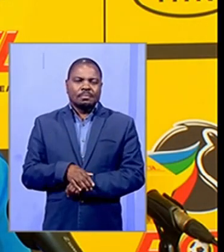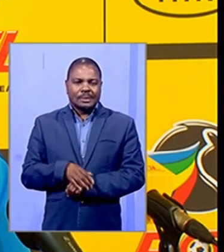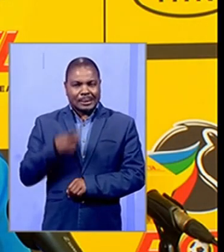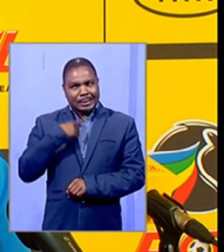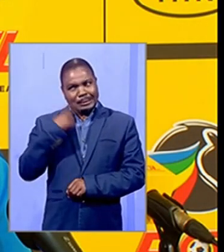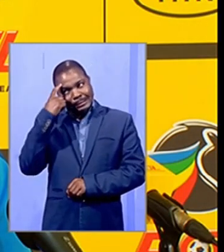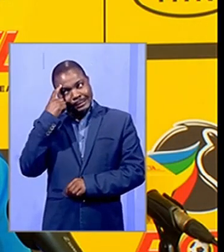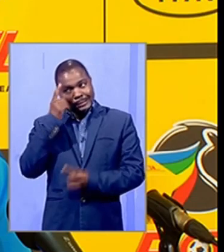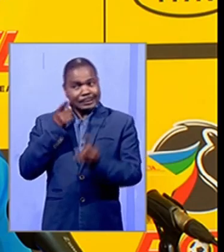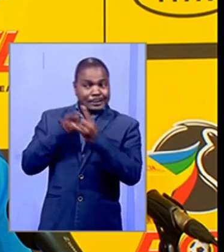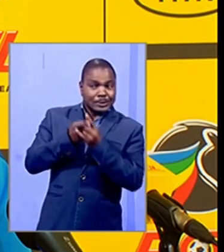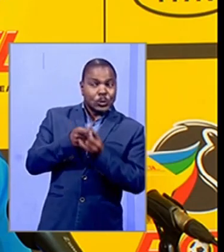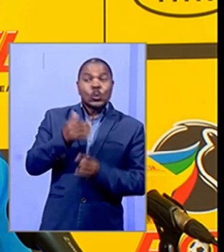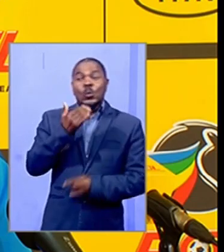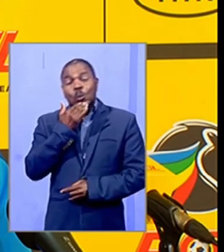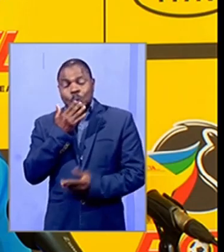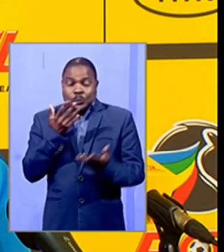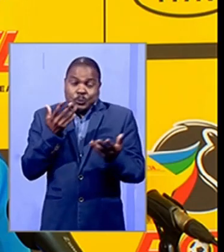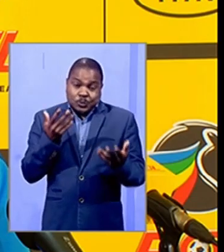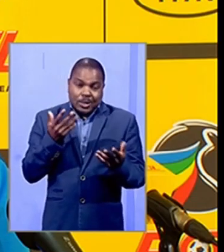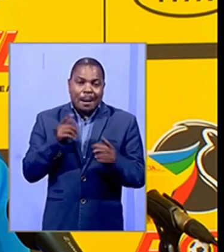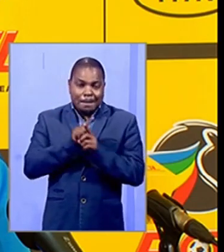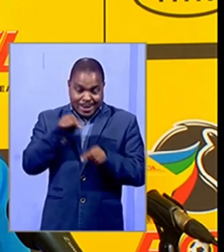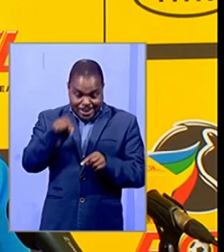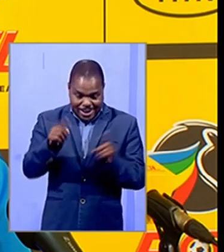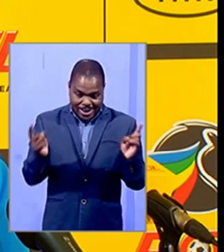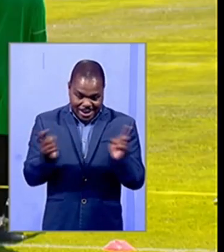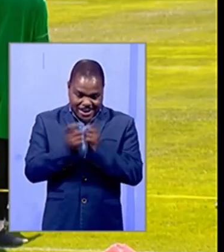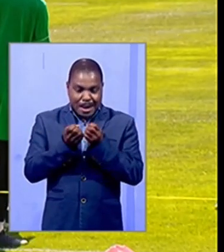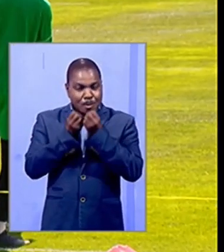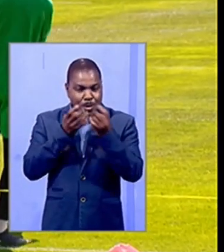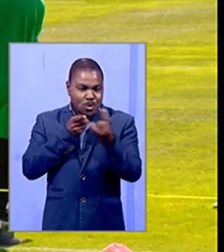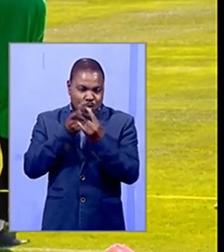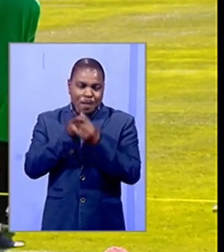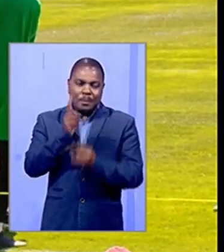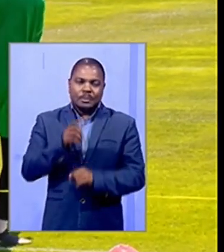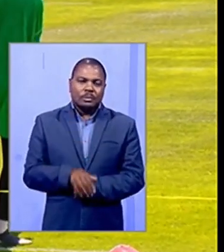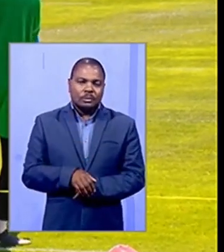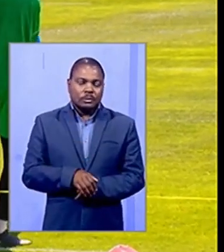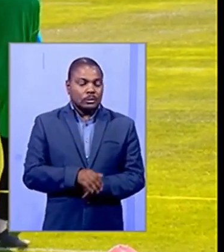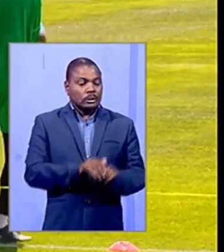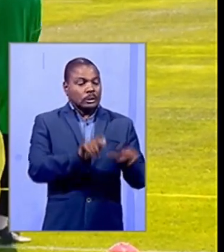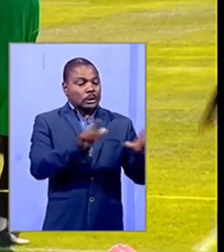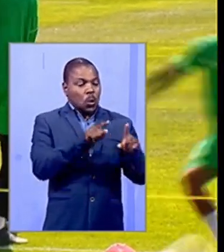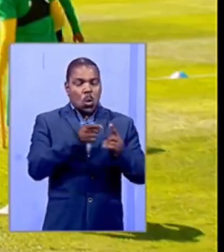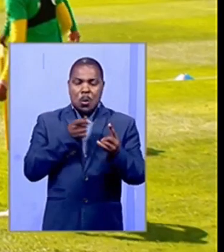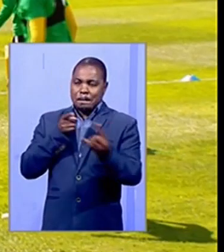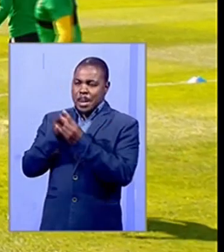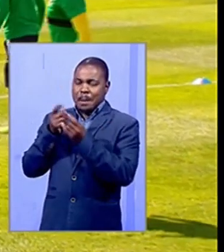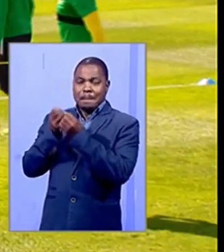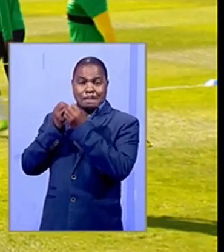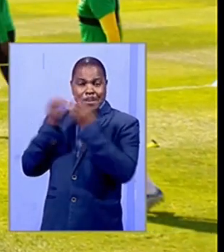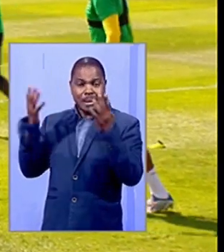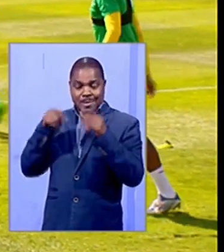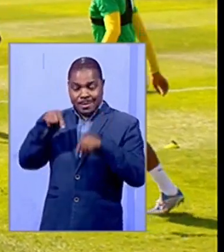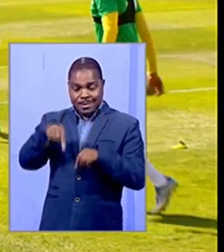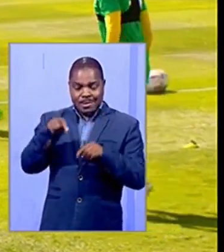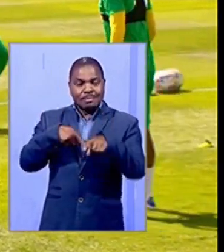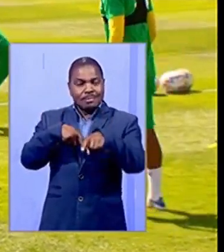which side they'll be coming from, but it's a game that must have a lot of goals. Sundowns e nwišitše dino tše dintši ka go fetišiša